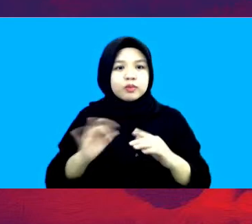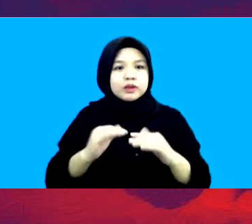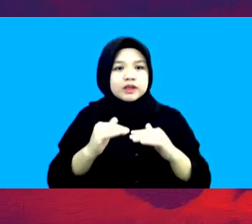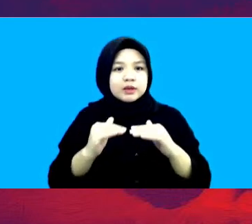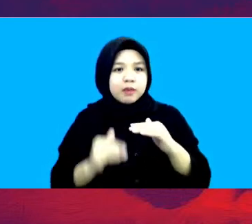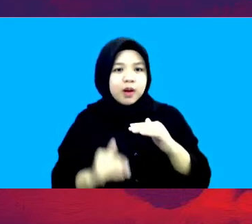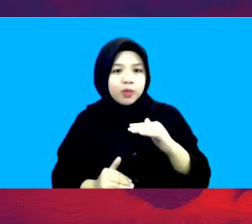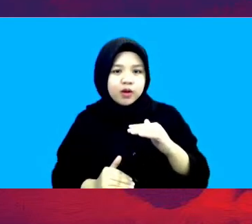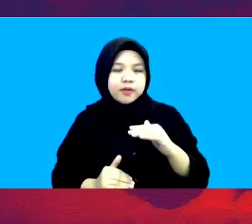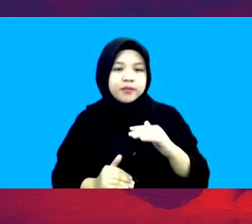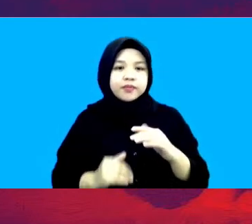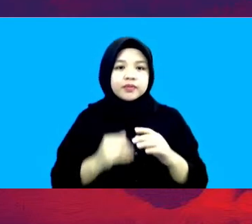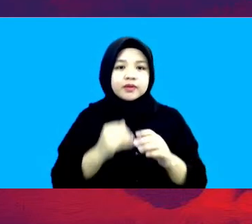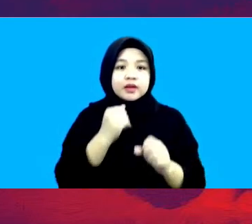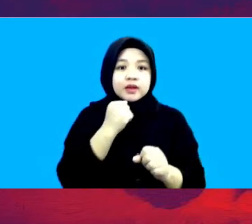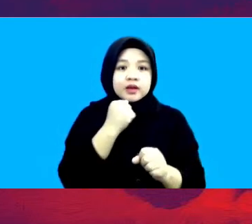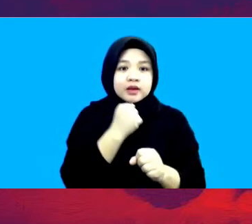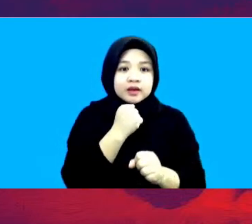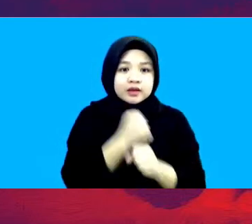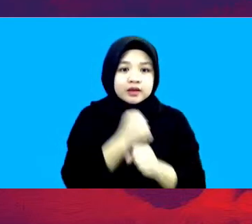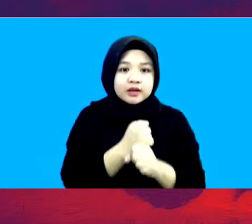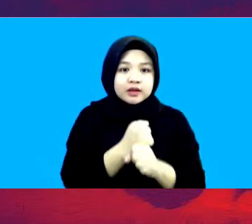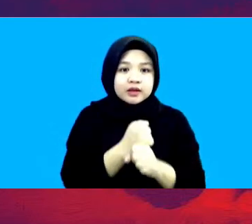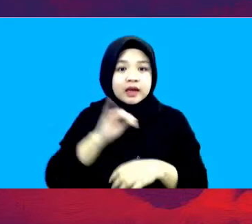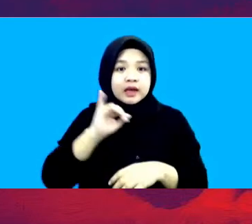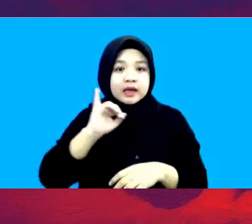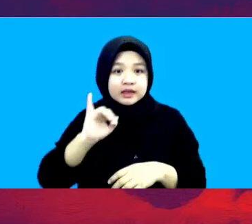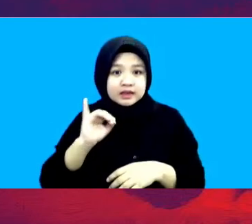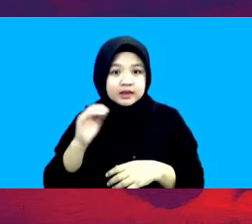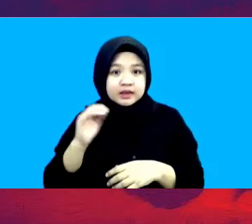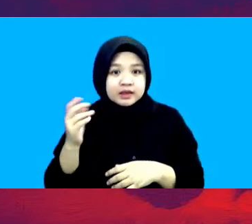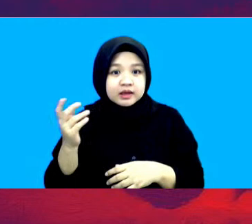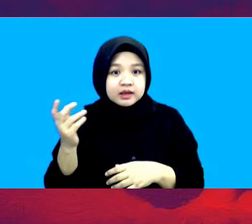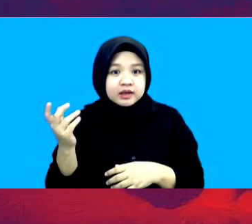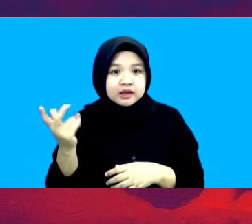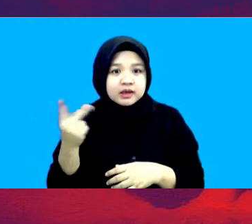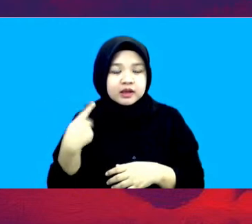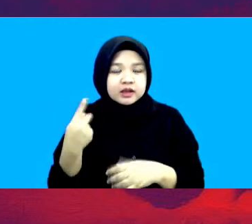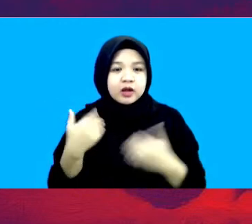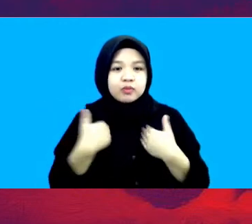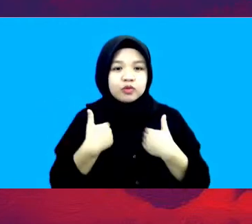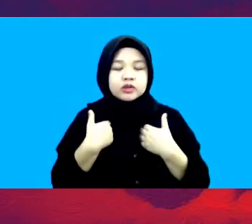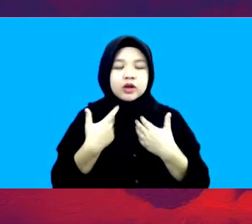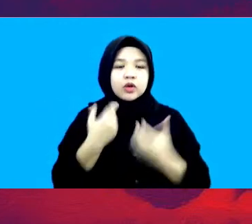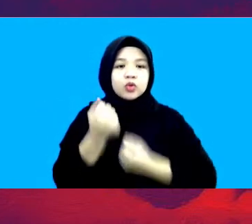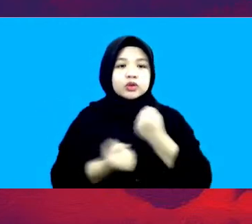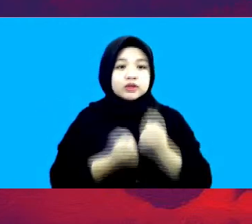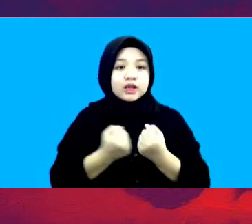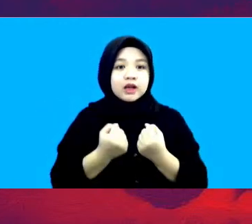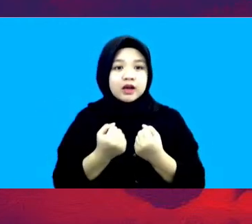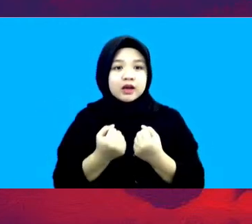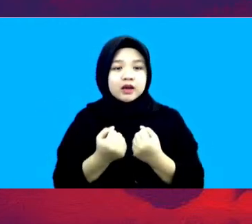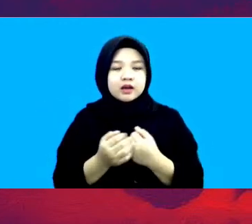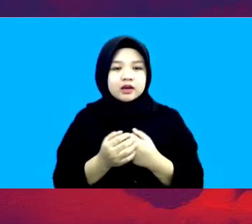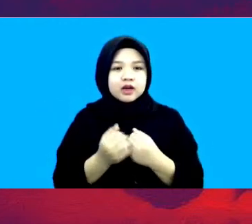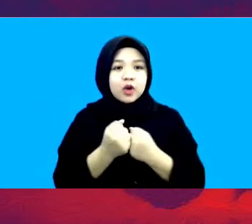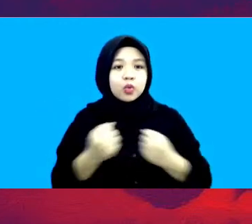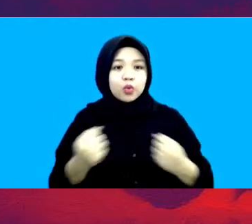It's useful for targeting, right? Second, aggregation. How much poverty is there out